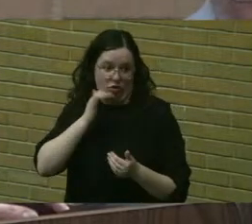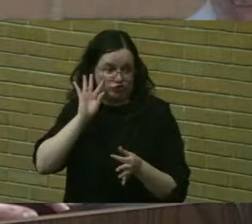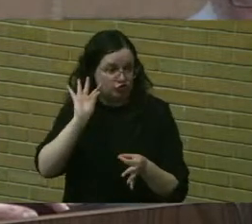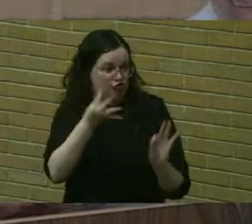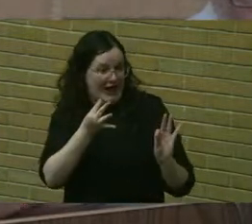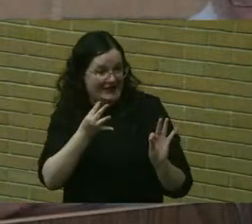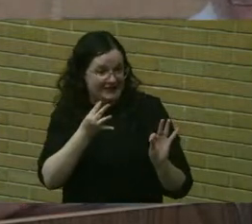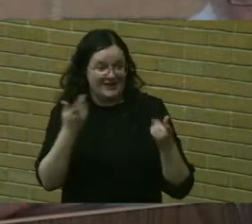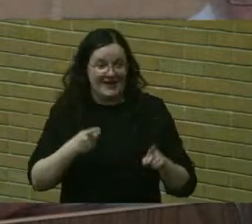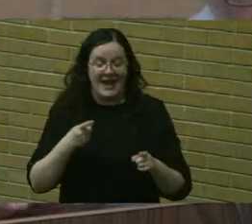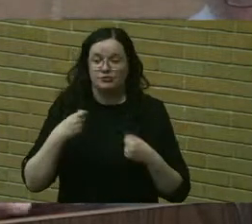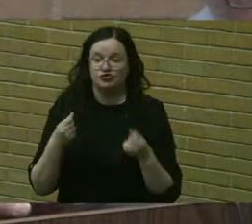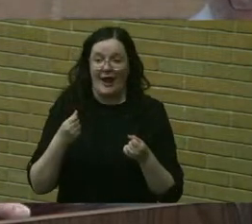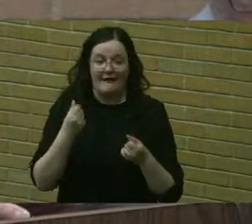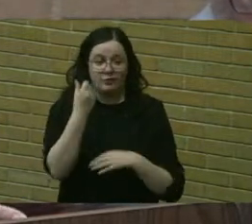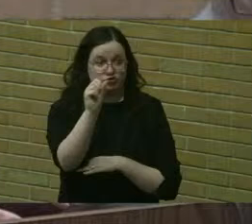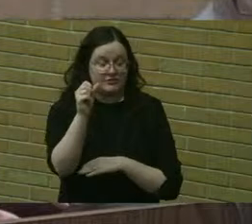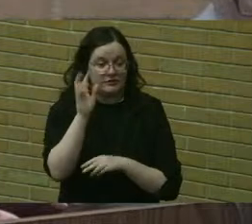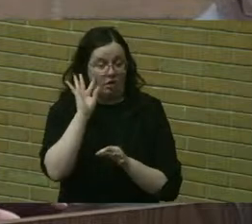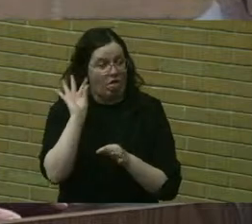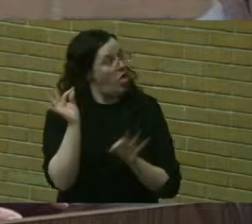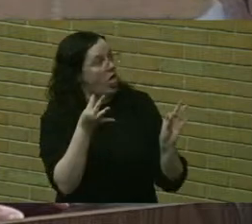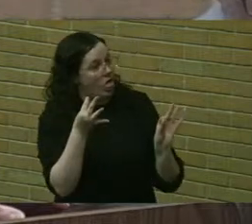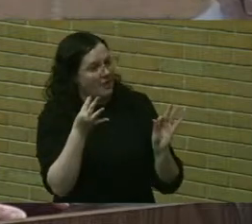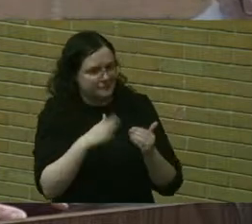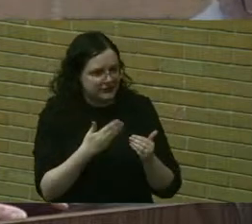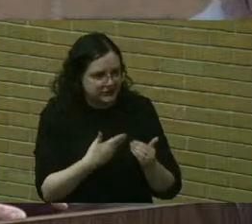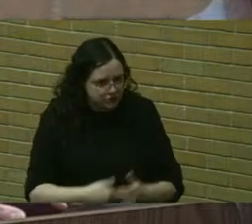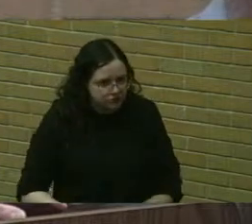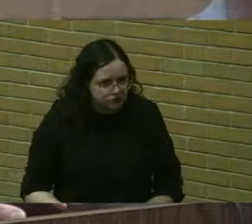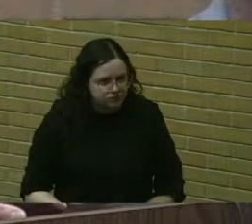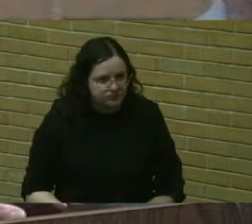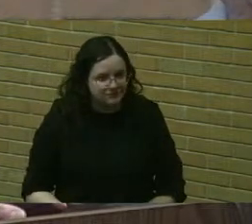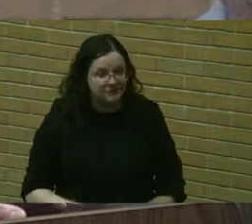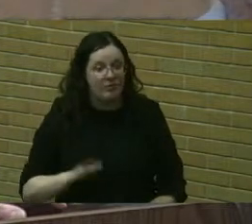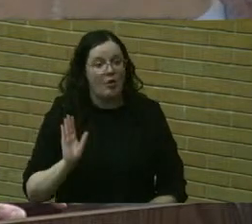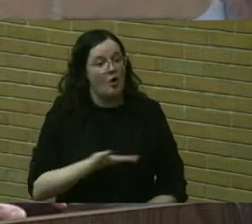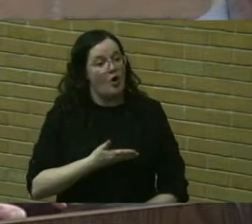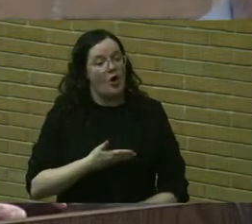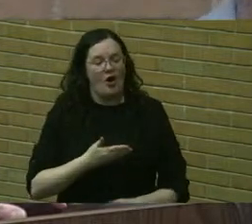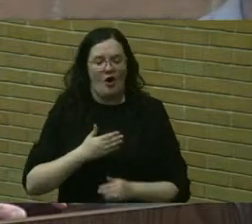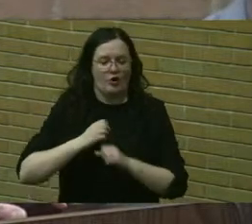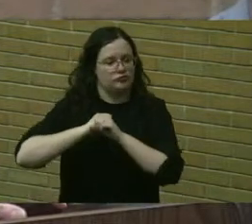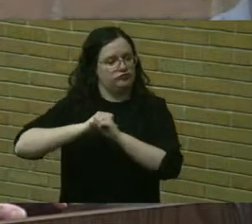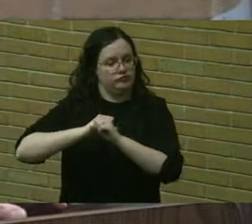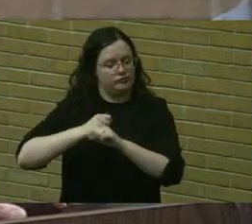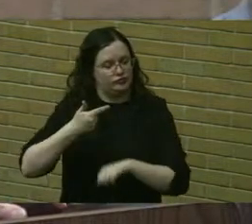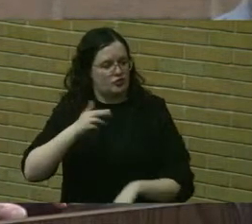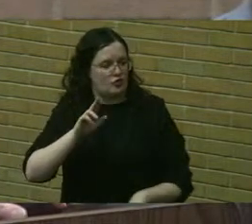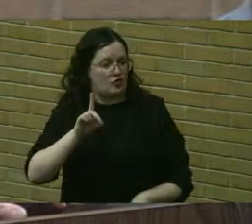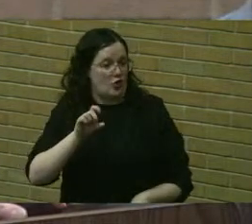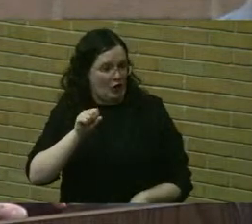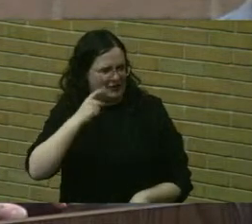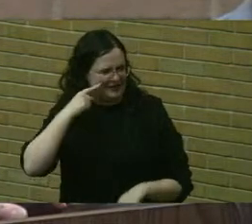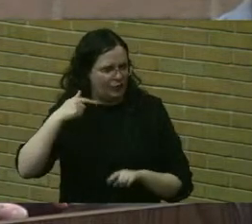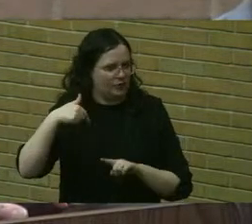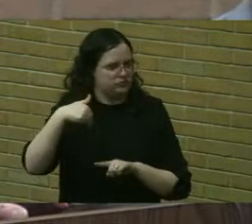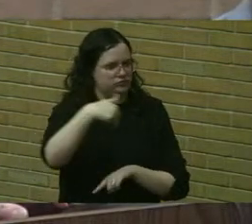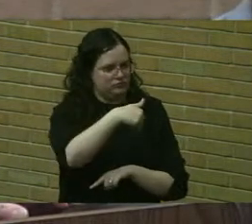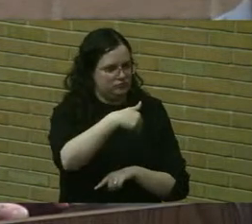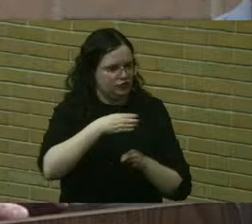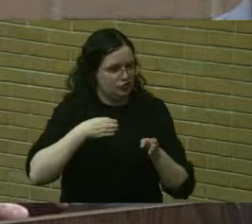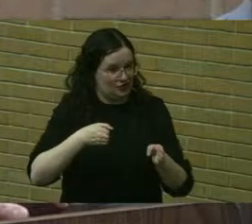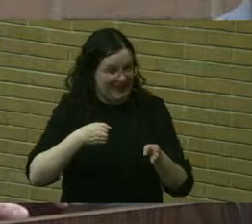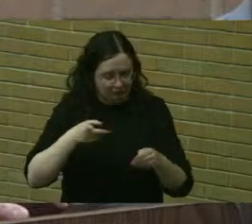by protests. Our crossing guards already have the